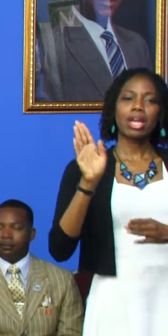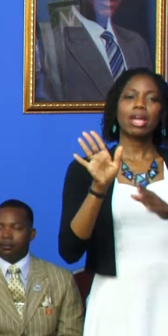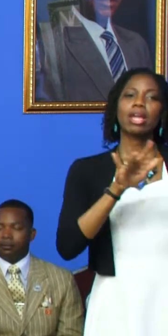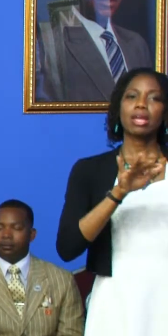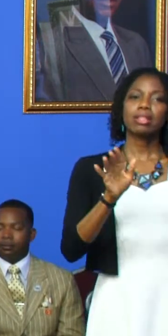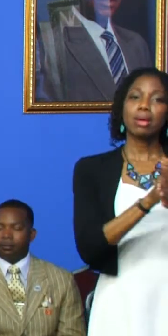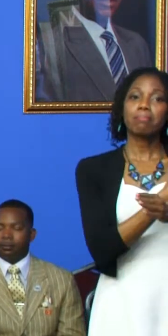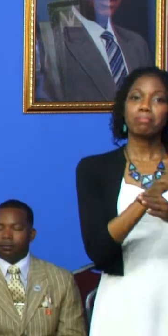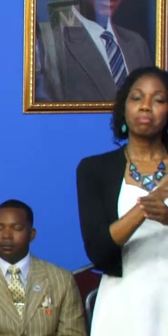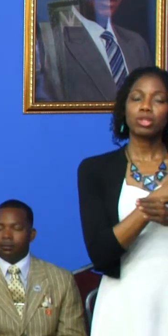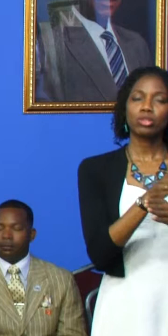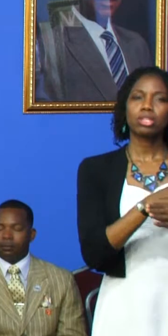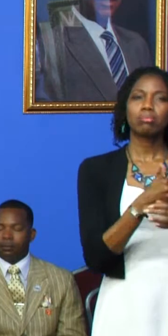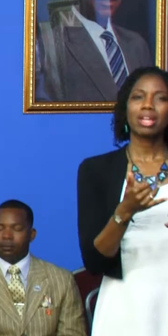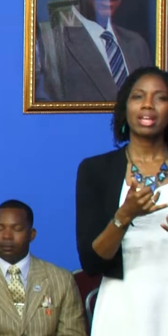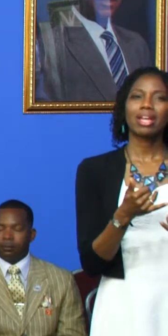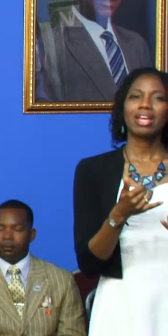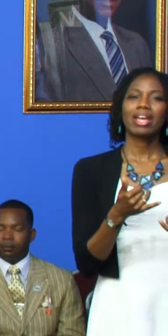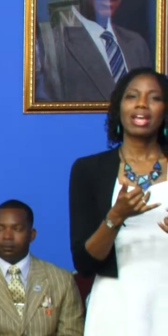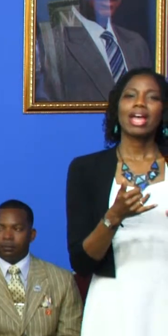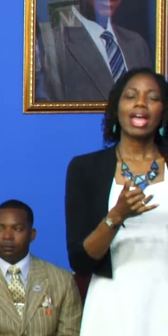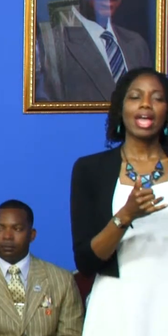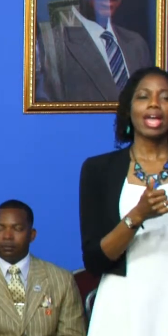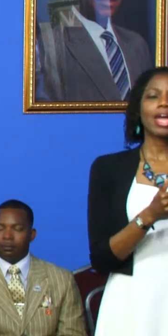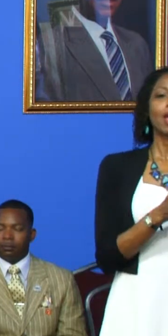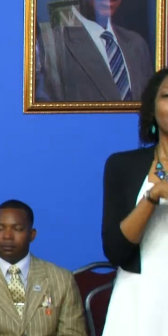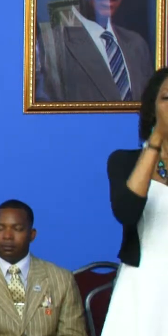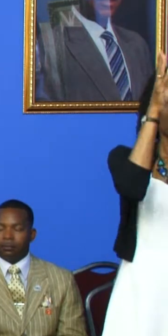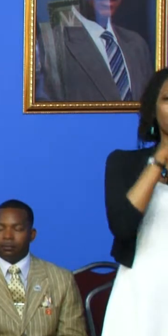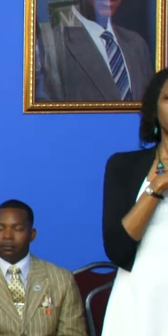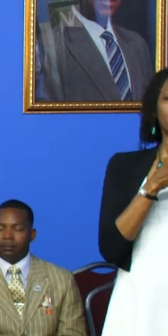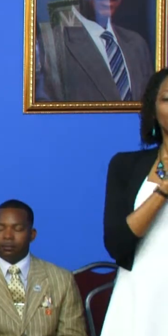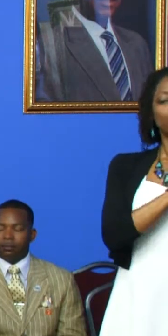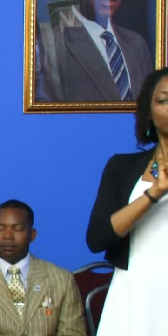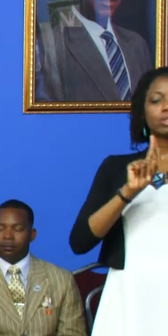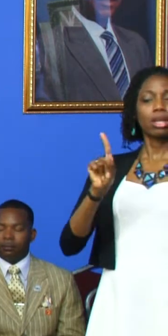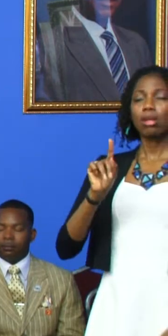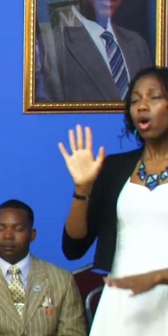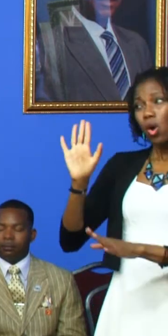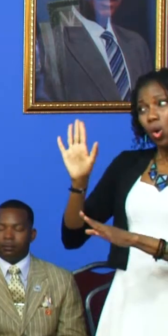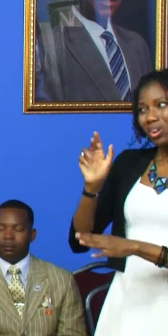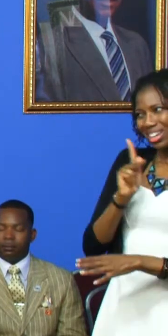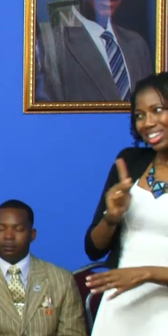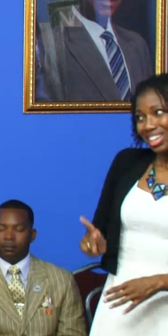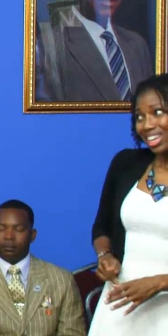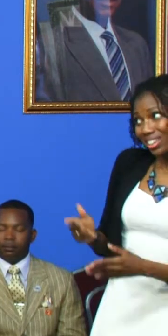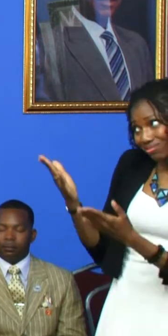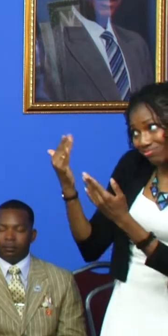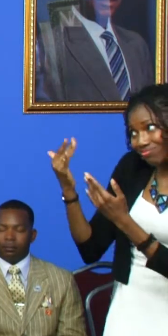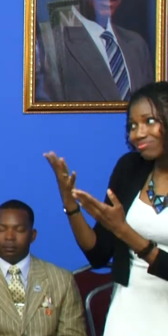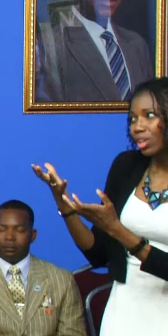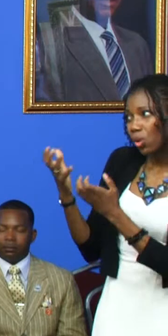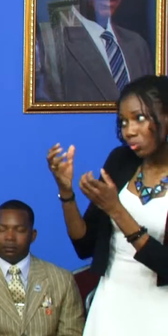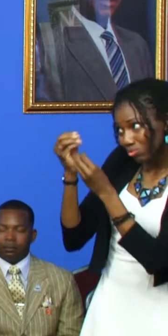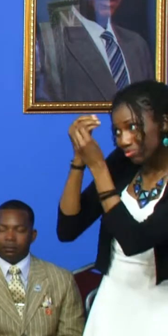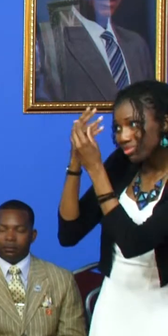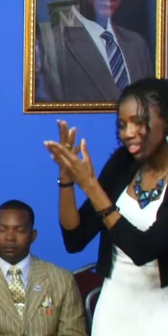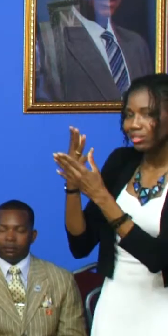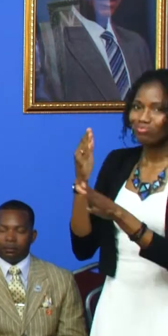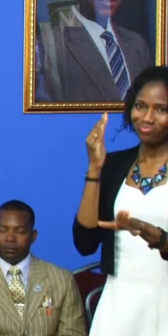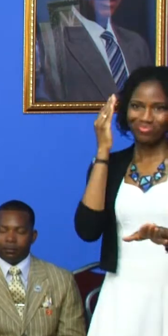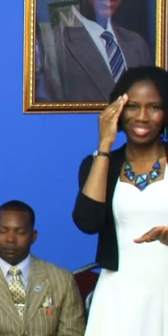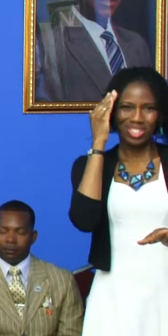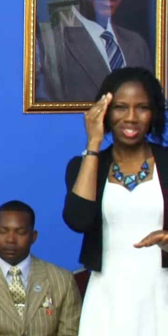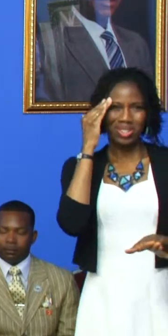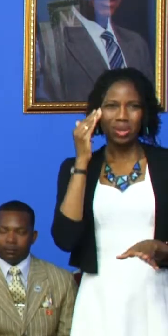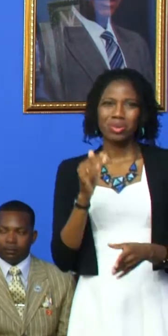And the guys slipped over to him for favor and said, "Oh, mighty king, you know they know you